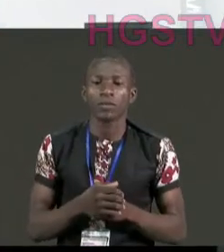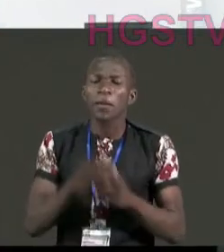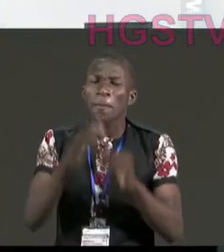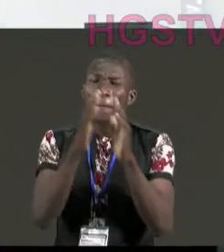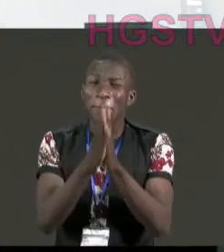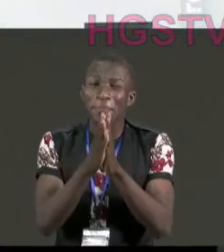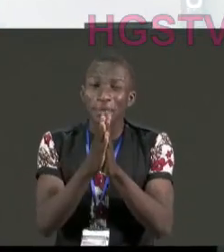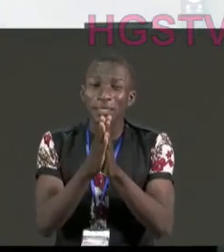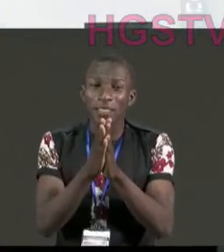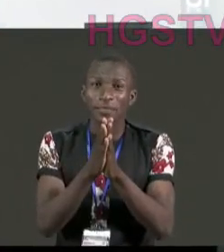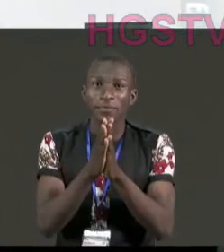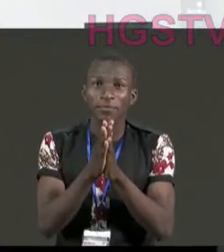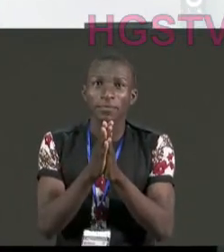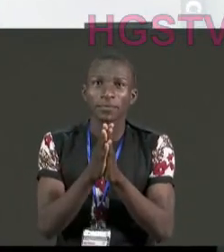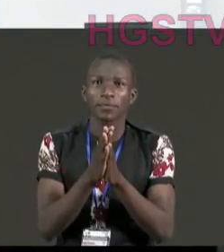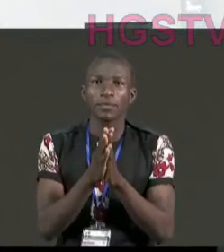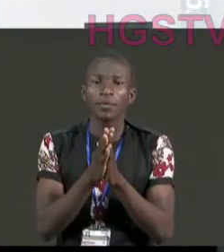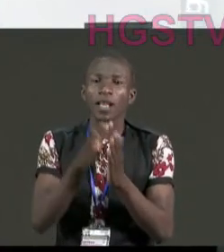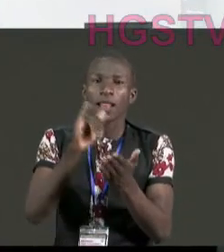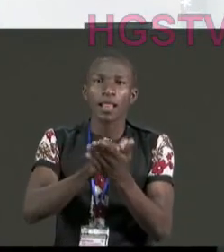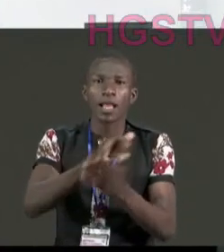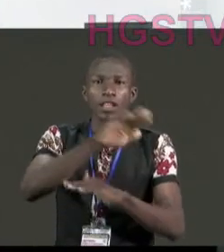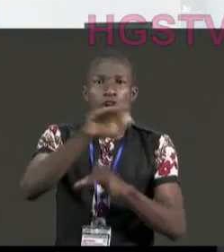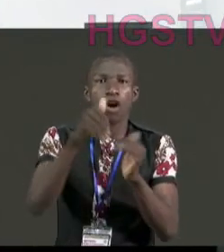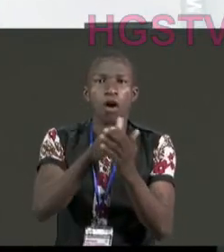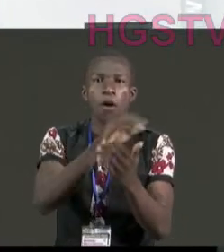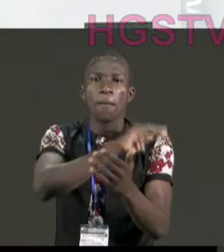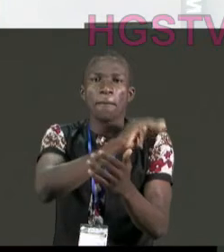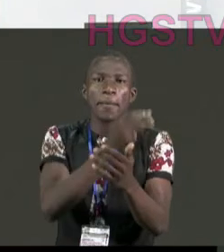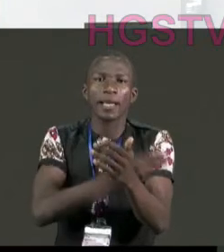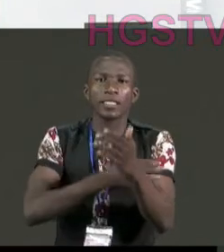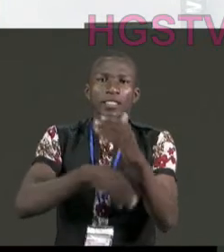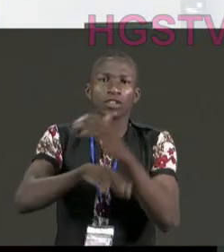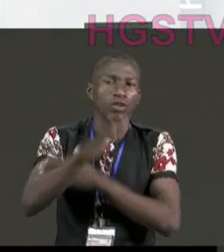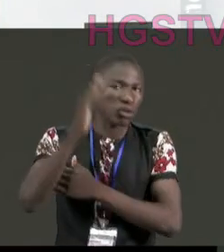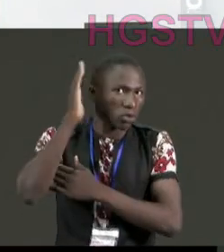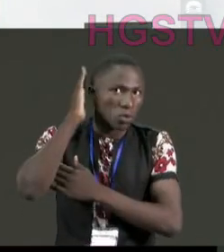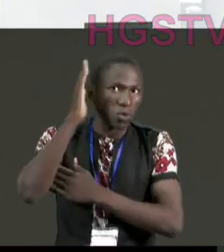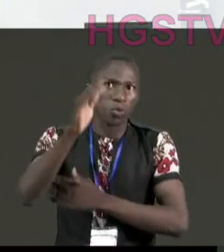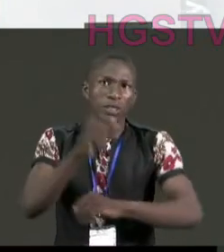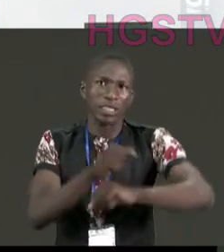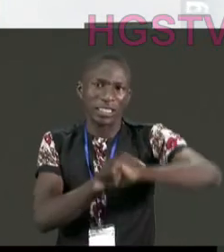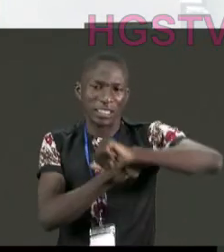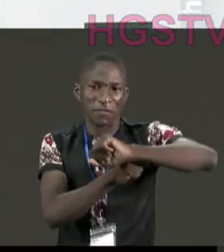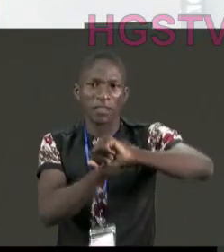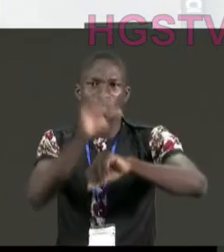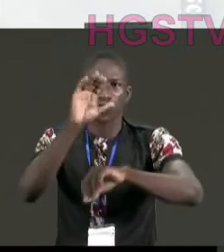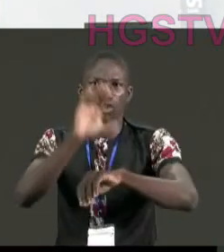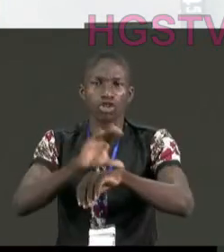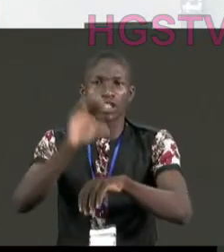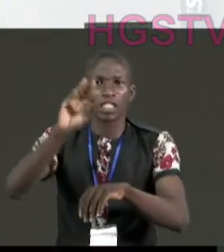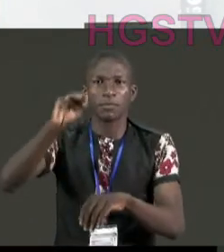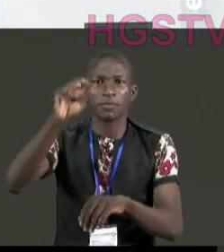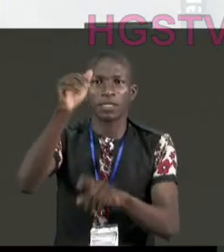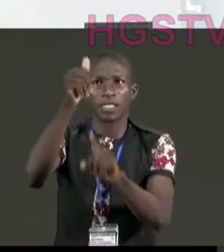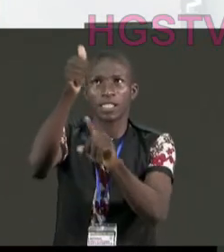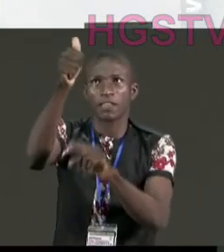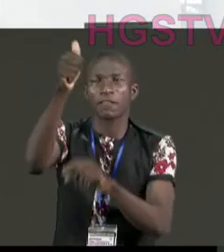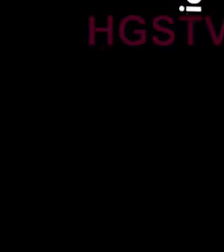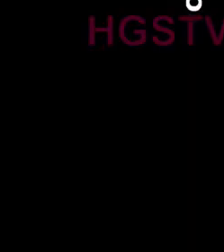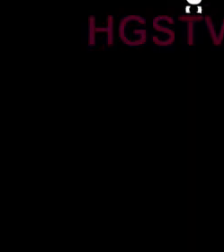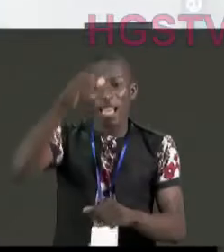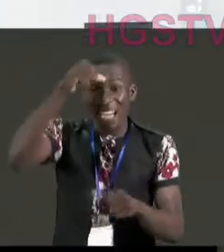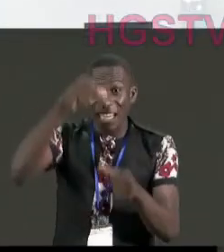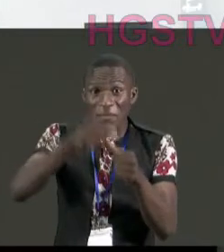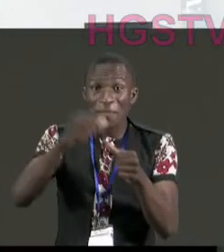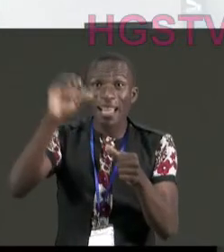Pray that the Almighty God will defend his church himself. Remind him that he said